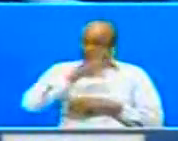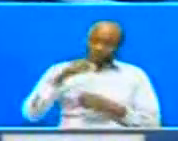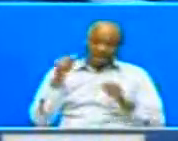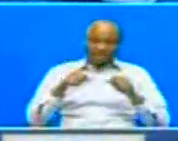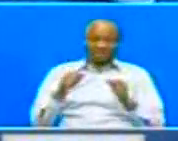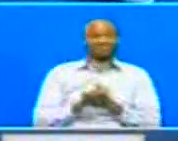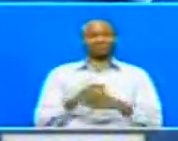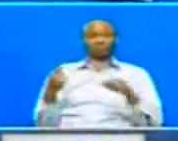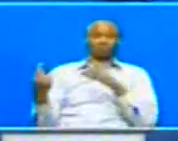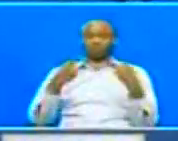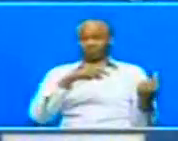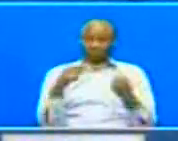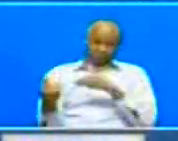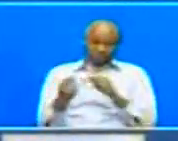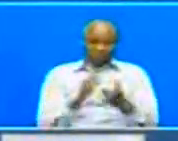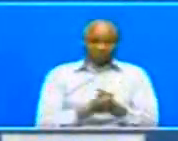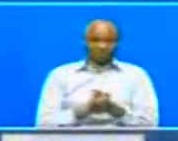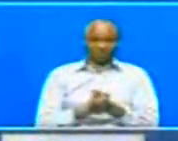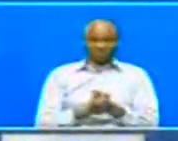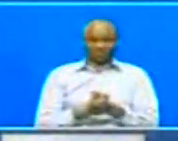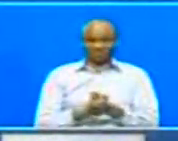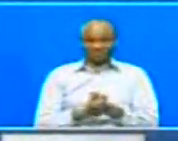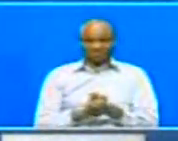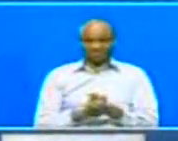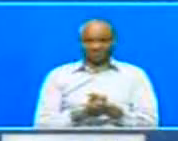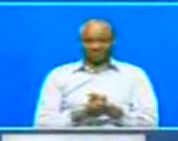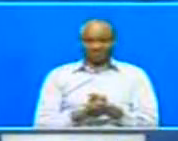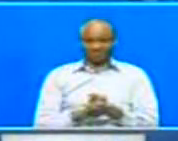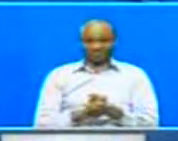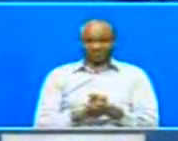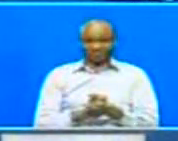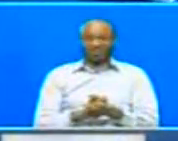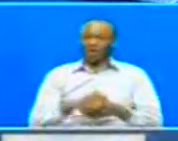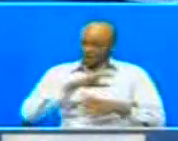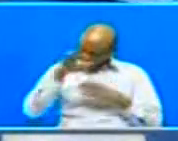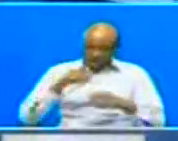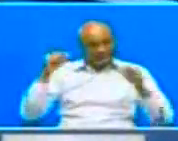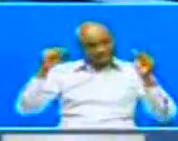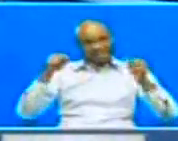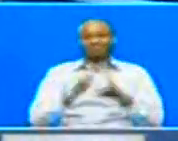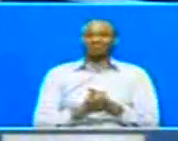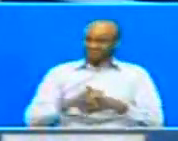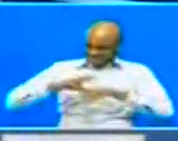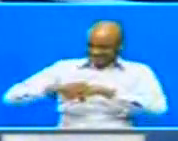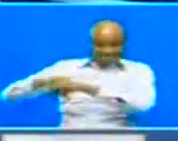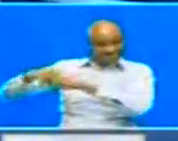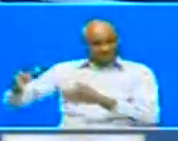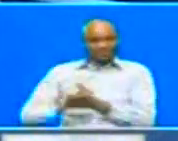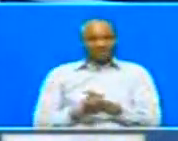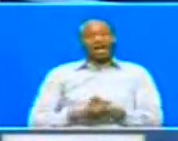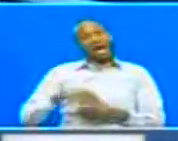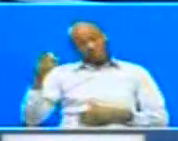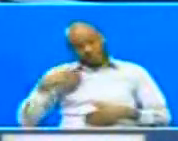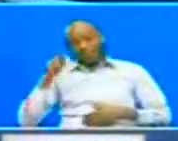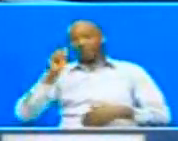We all agree. We're even holding hands. We're in agreement. Paramount. No doubt. Yes, and of course, the others say, well, let